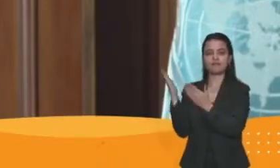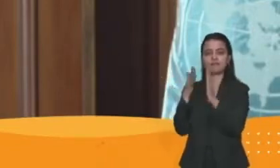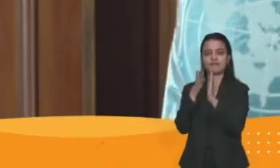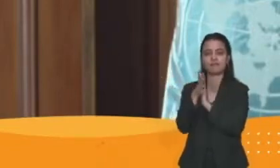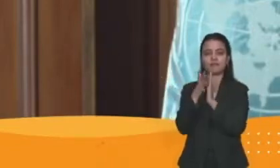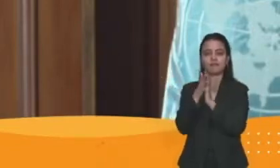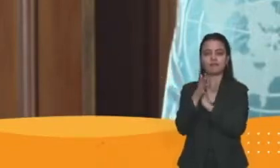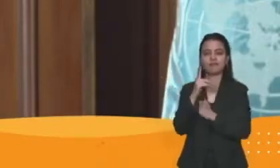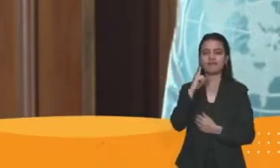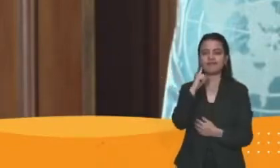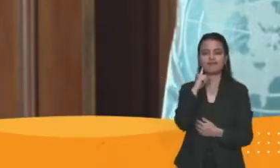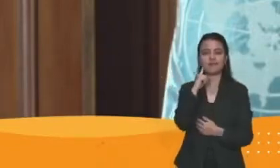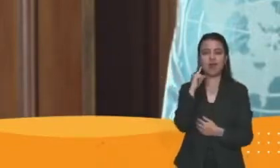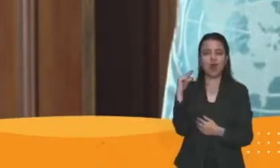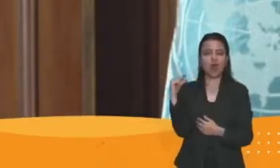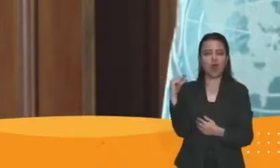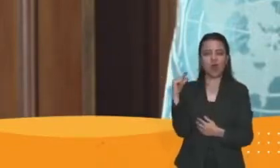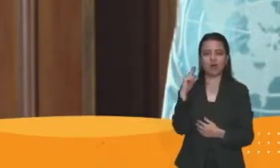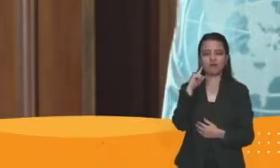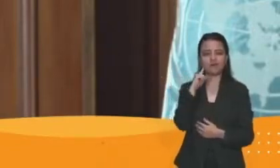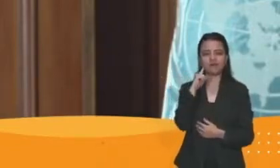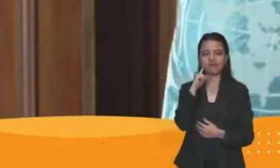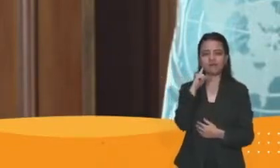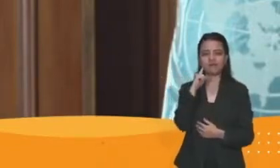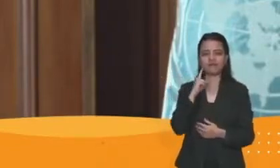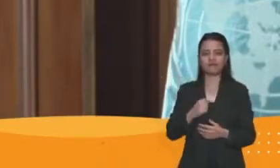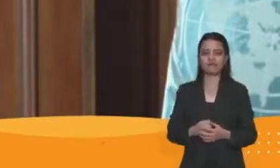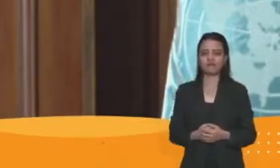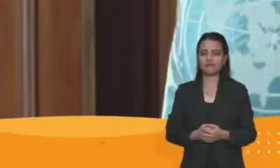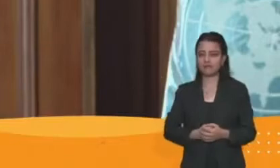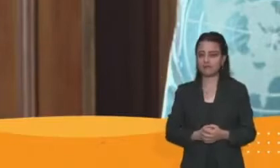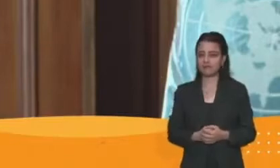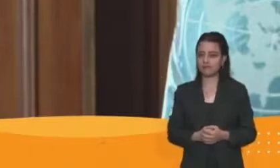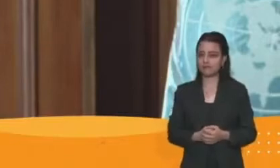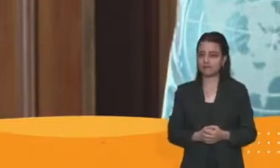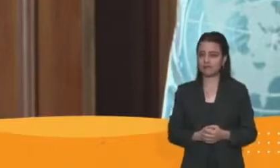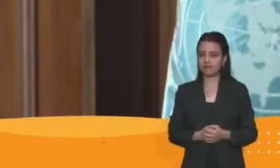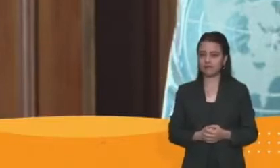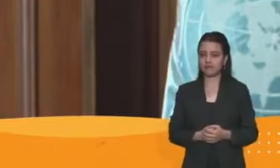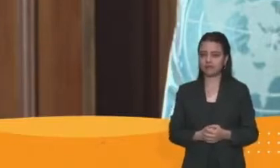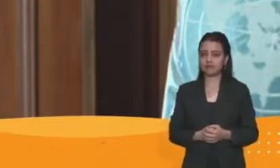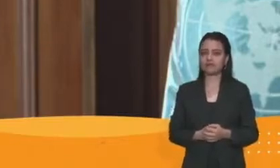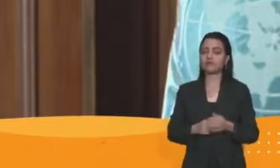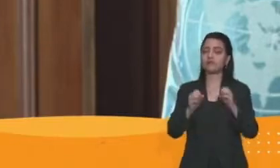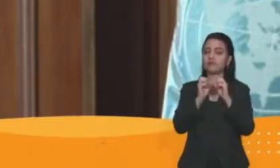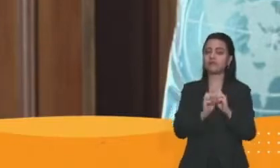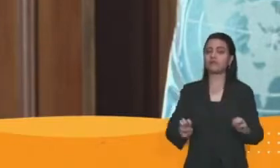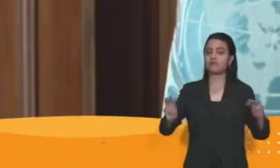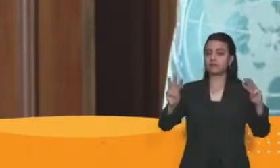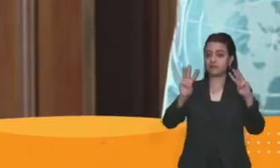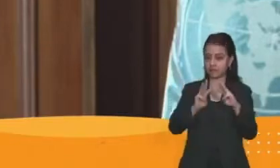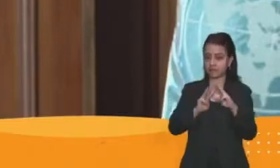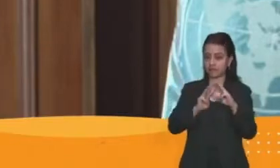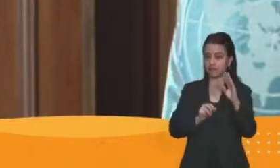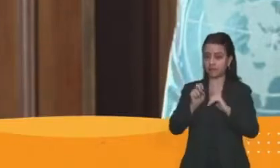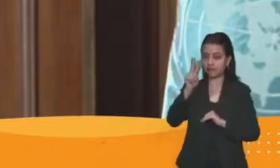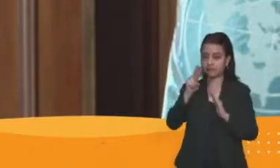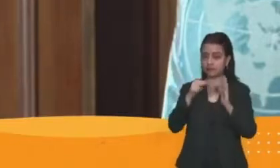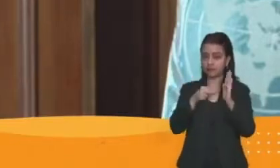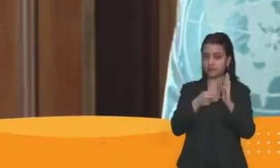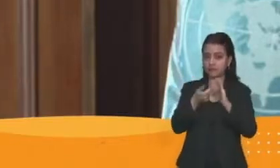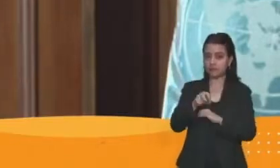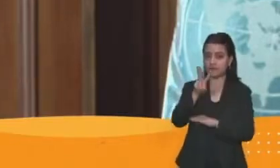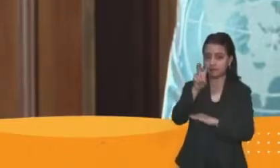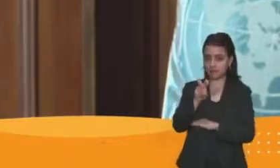resultados. Desde 2017, la Oficina de las Naciones Unidas contra la Droga y